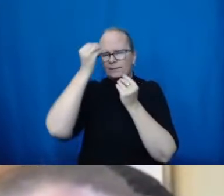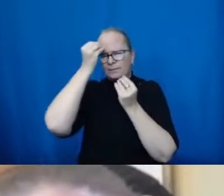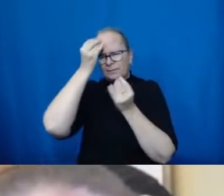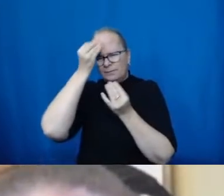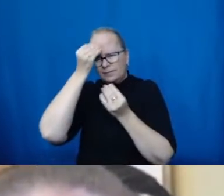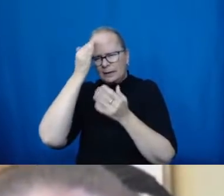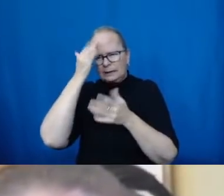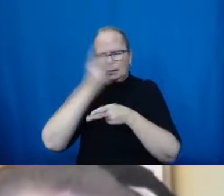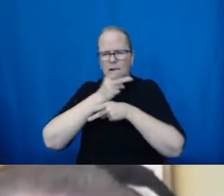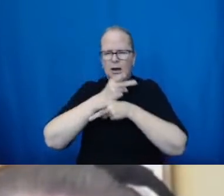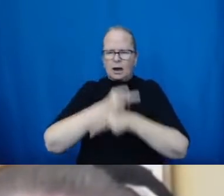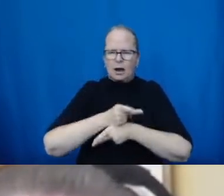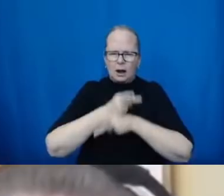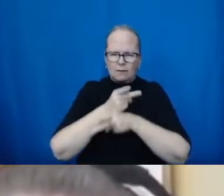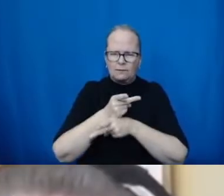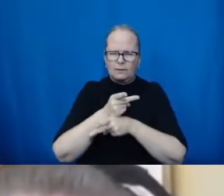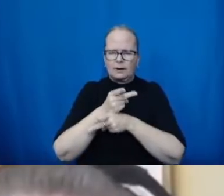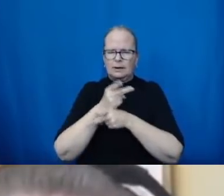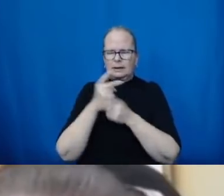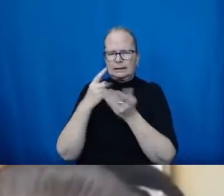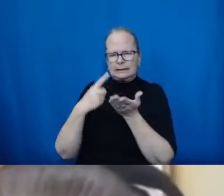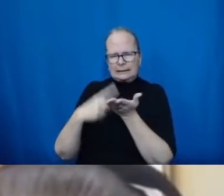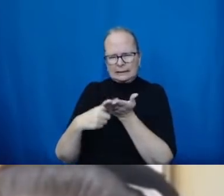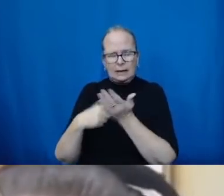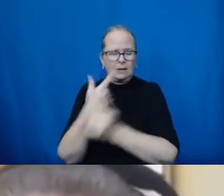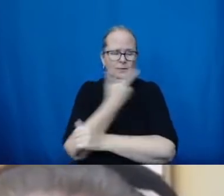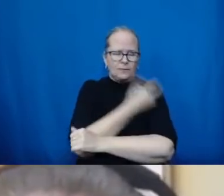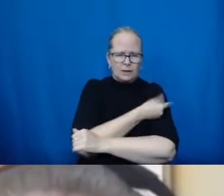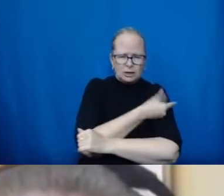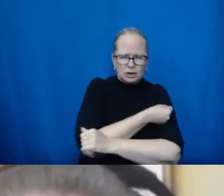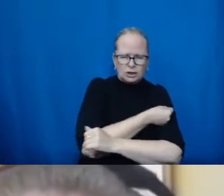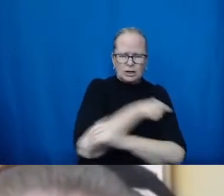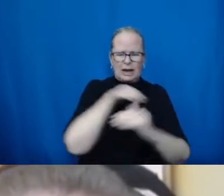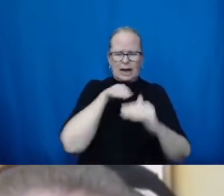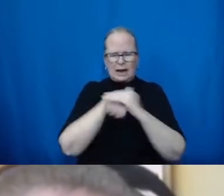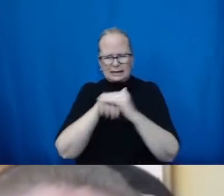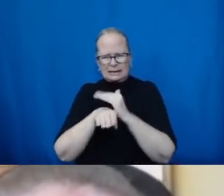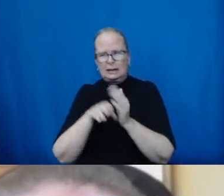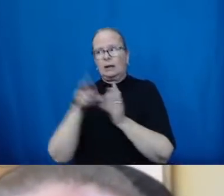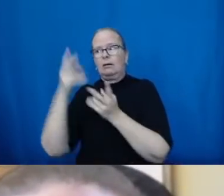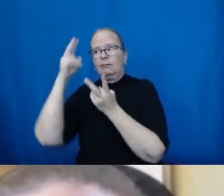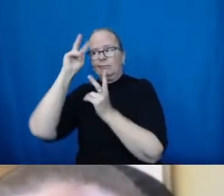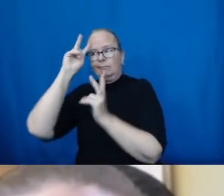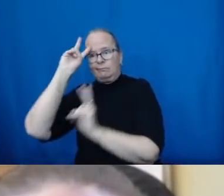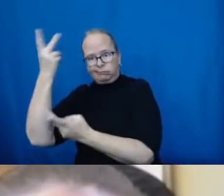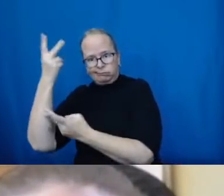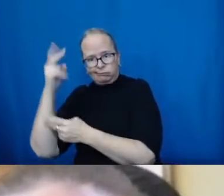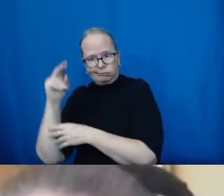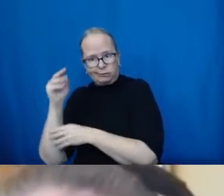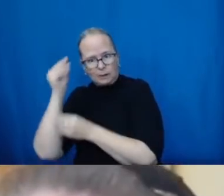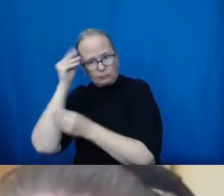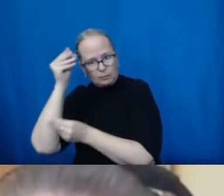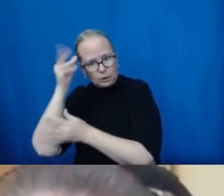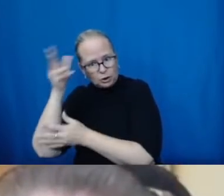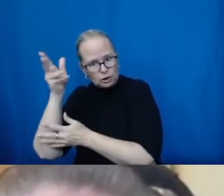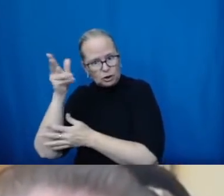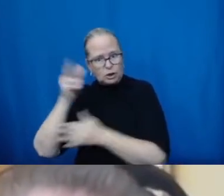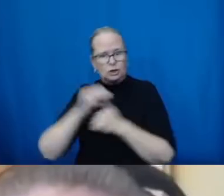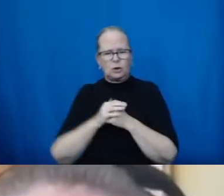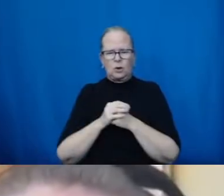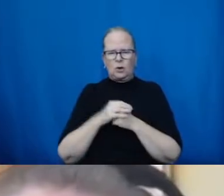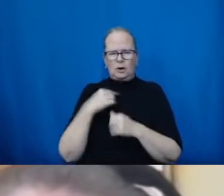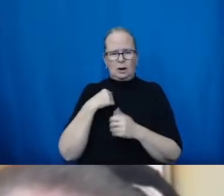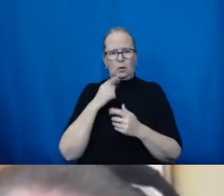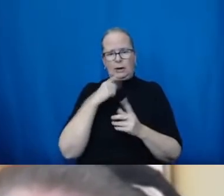And one of the things I kind of want to talk about today, since we are talking about misinformation, is getting into some of that